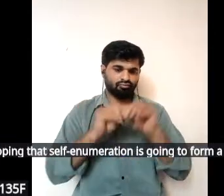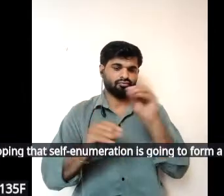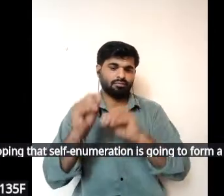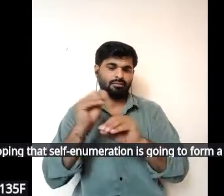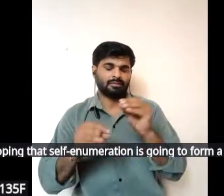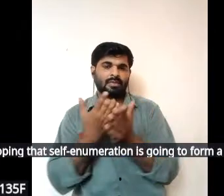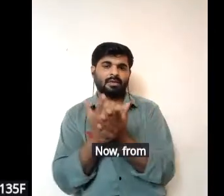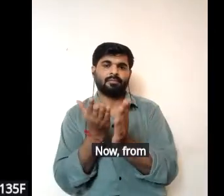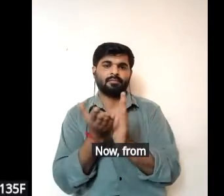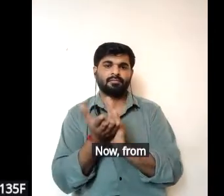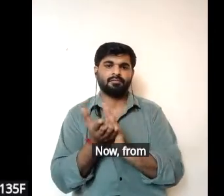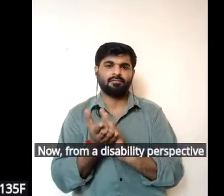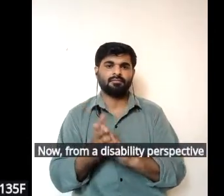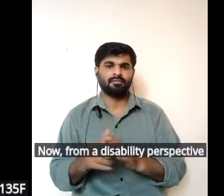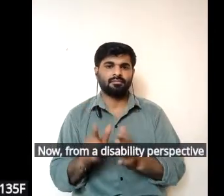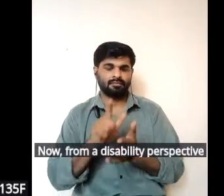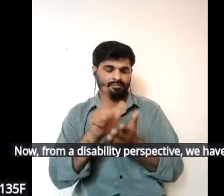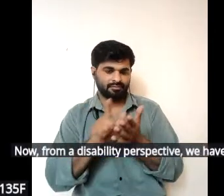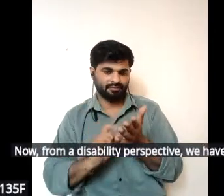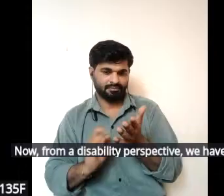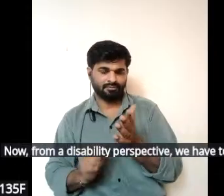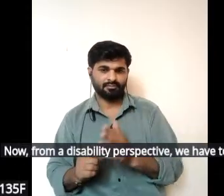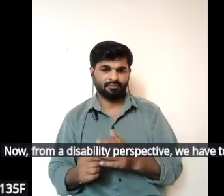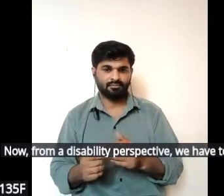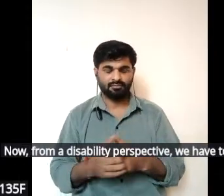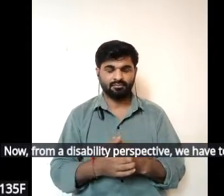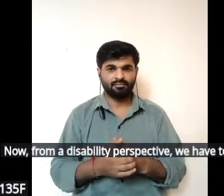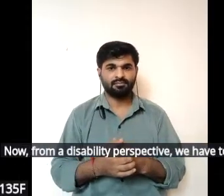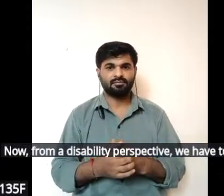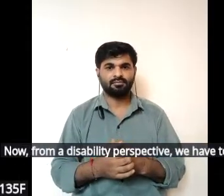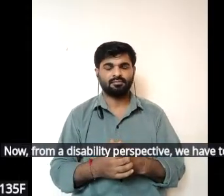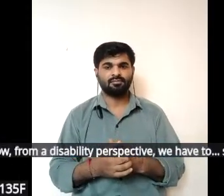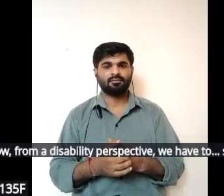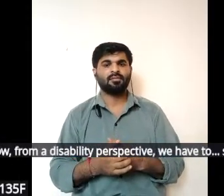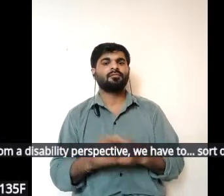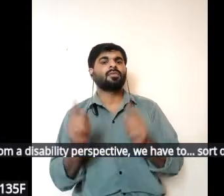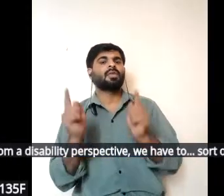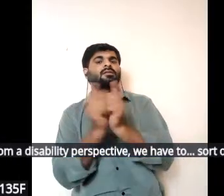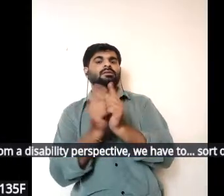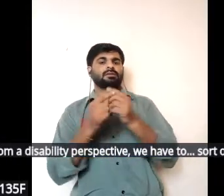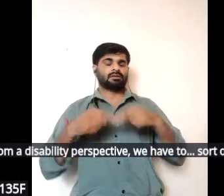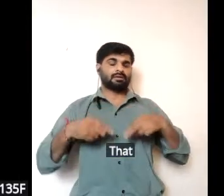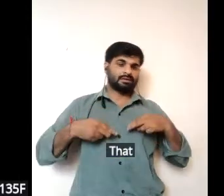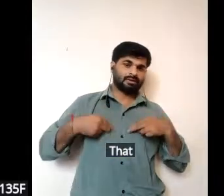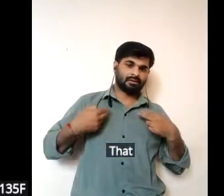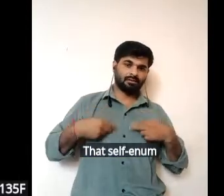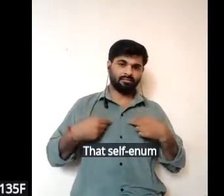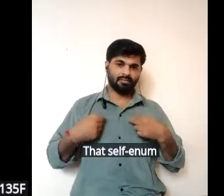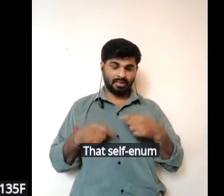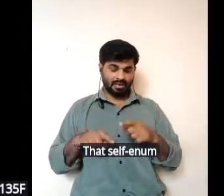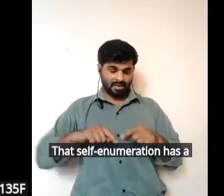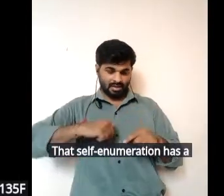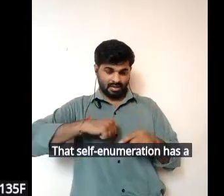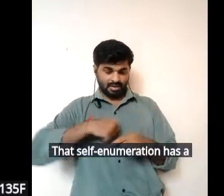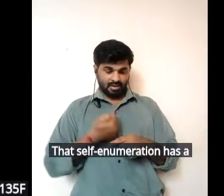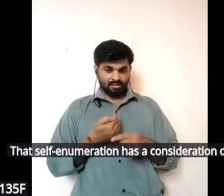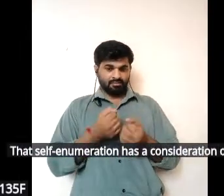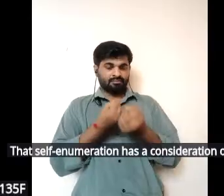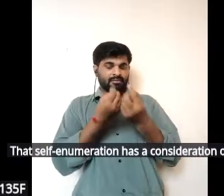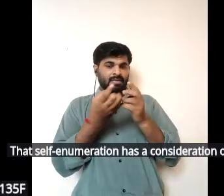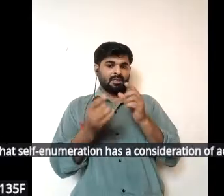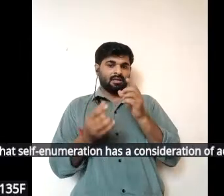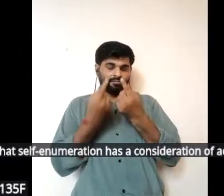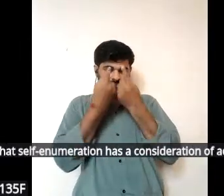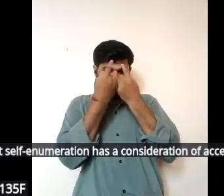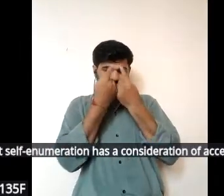Now, from a disability perspective, we have to sort of advocate that self-enumeration has a consideration of